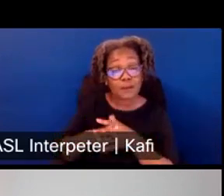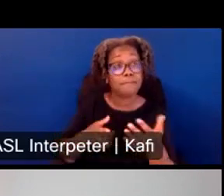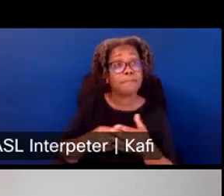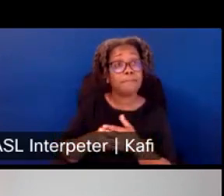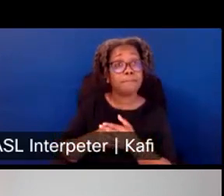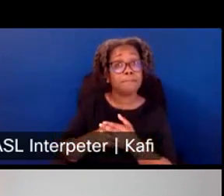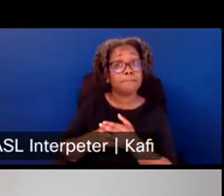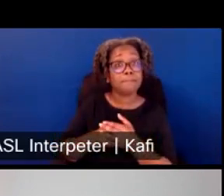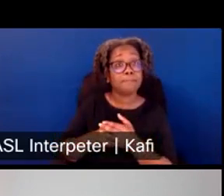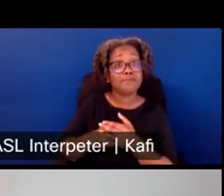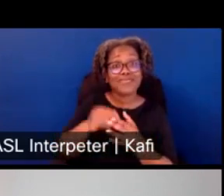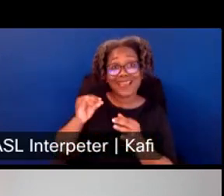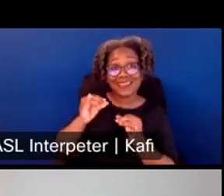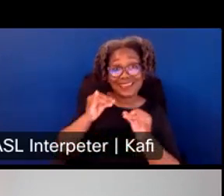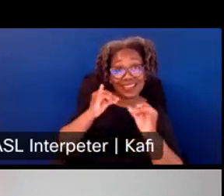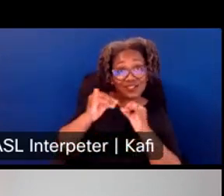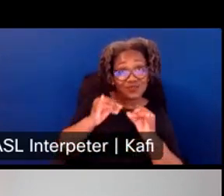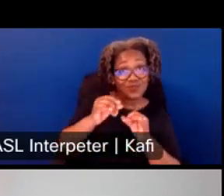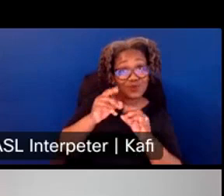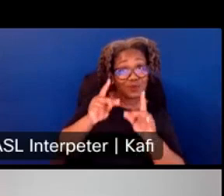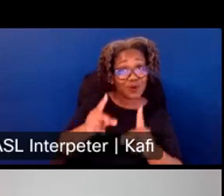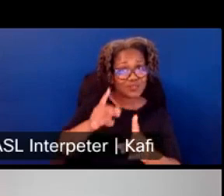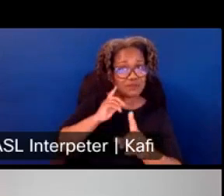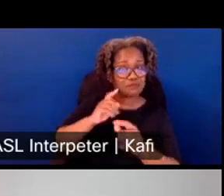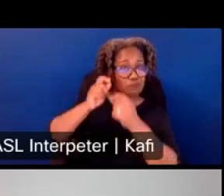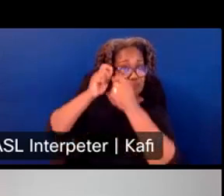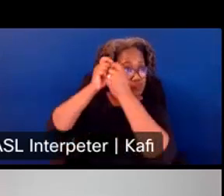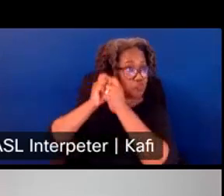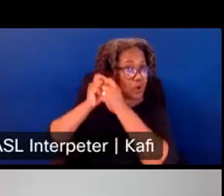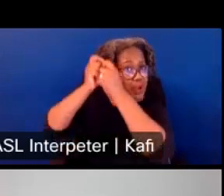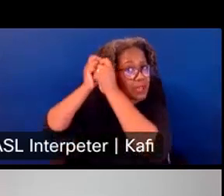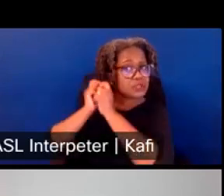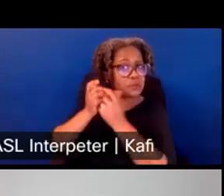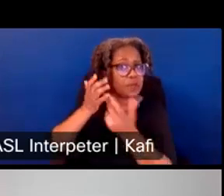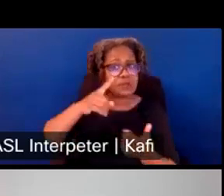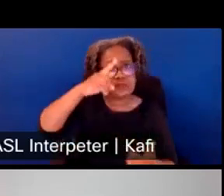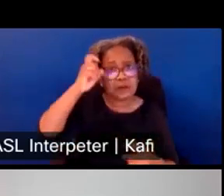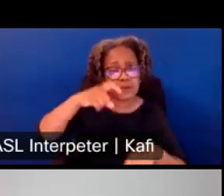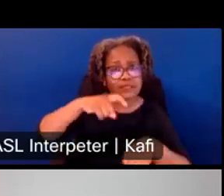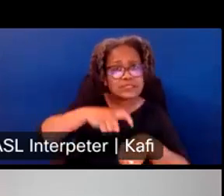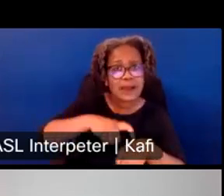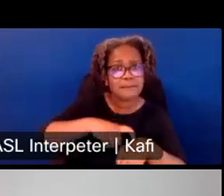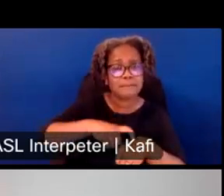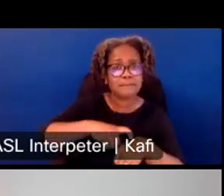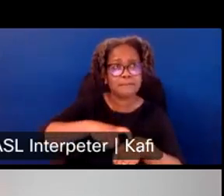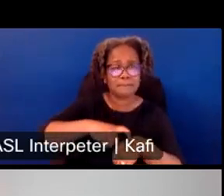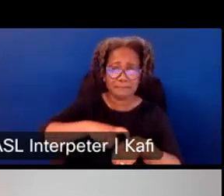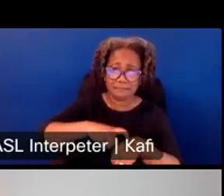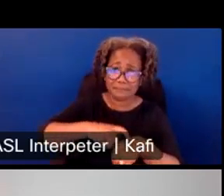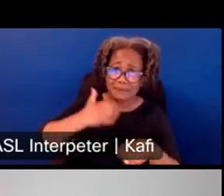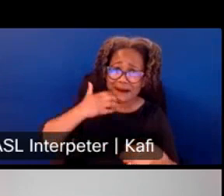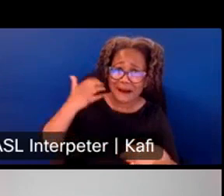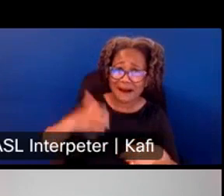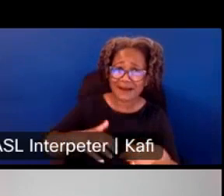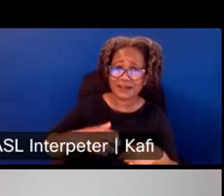And if it was in the summertime, you know, they had a hairstyle that would accommodate the heat and humidity. And they walked in,